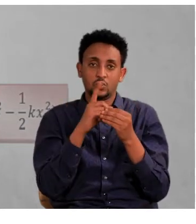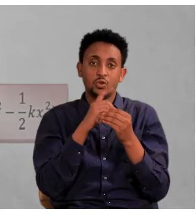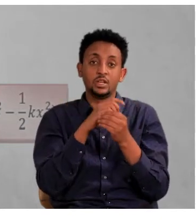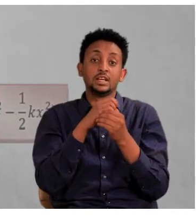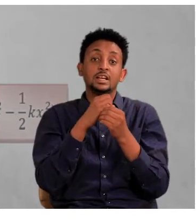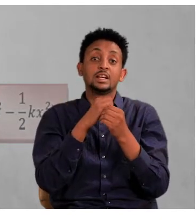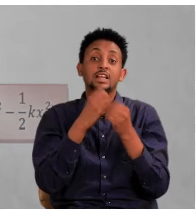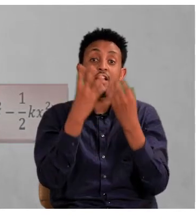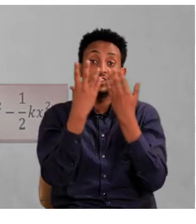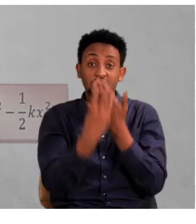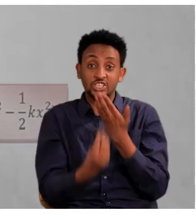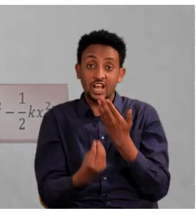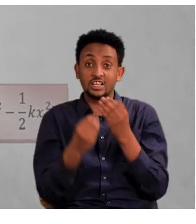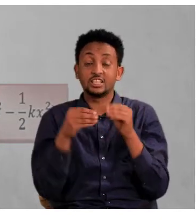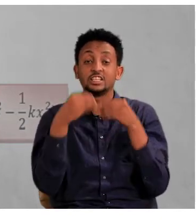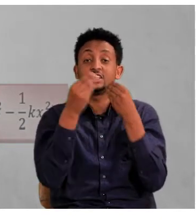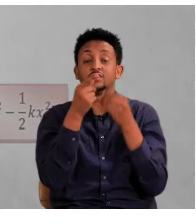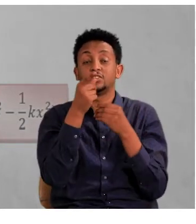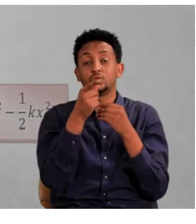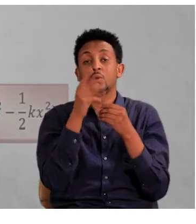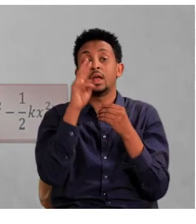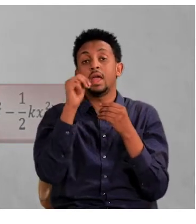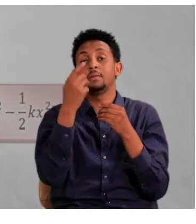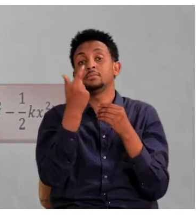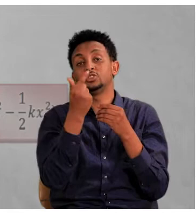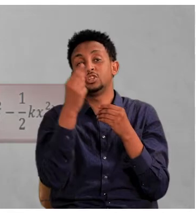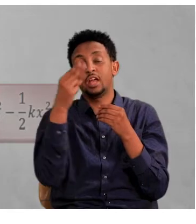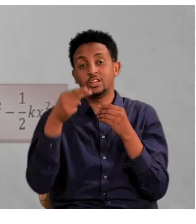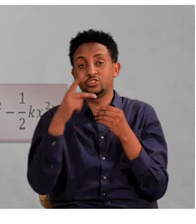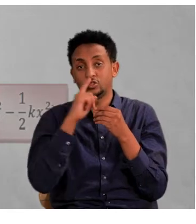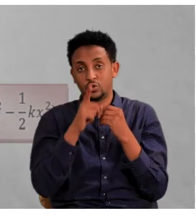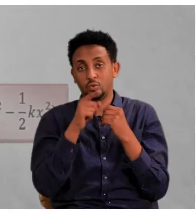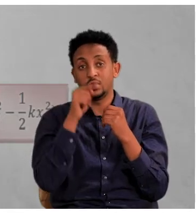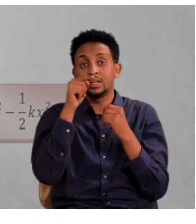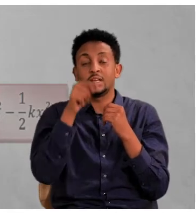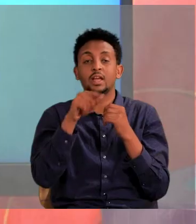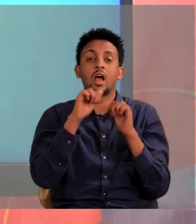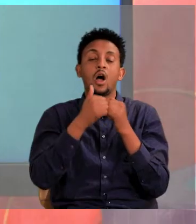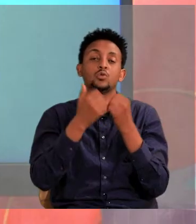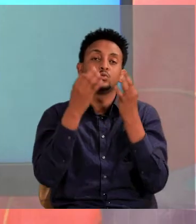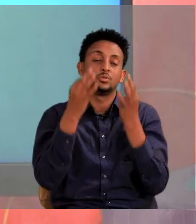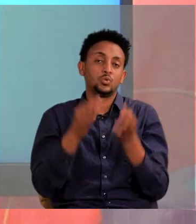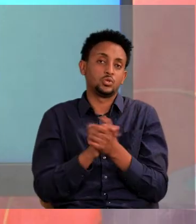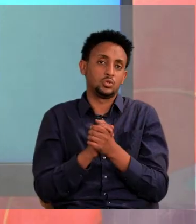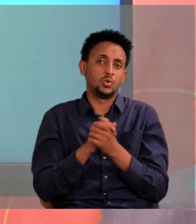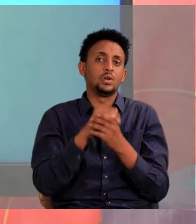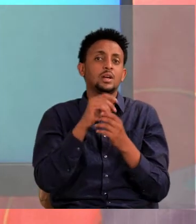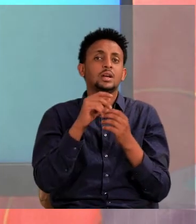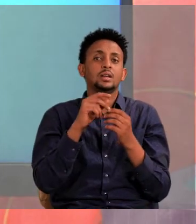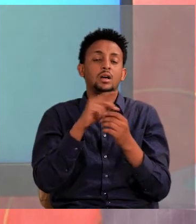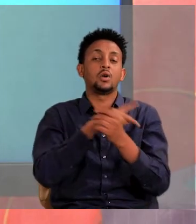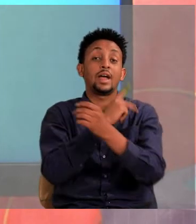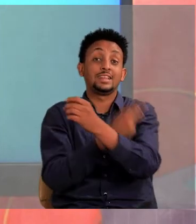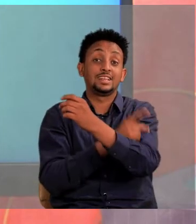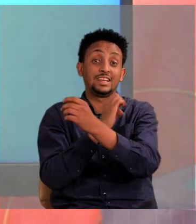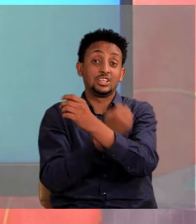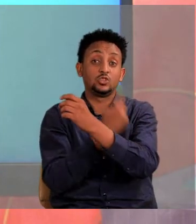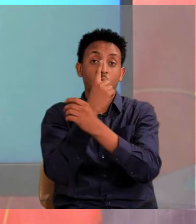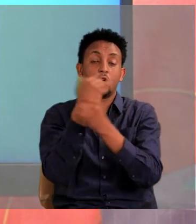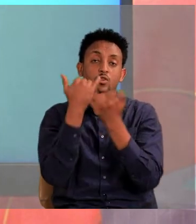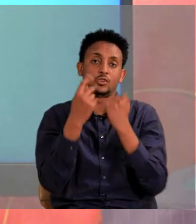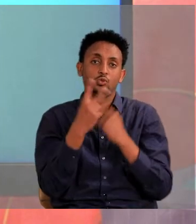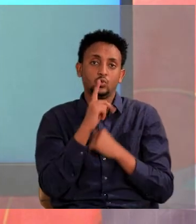potential energy can be given as mgh. This is how we determine. Kinetic energy can be given as 1 over